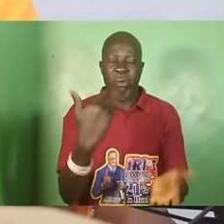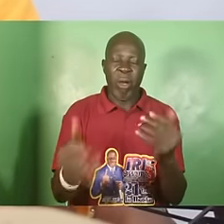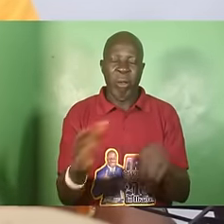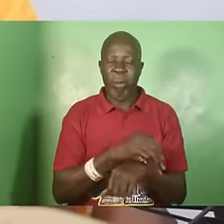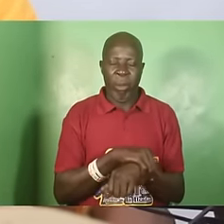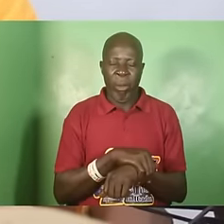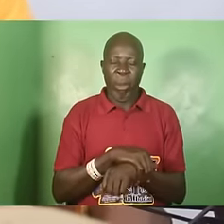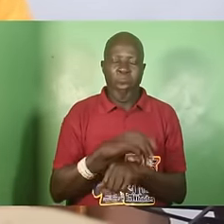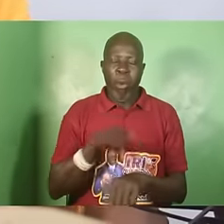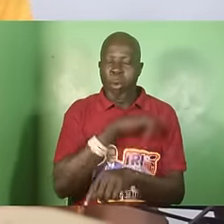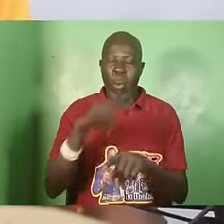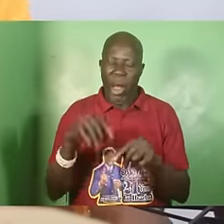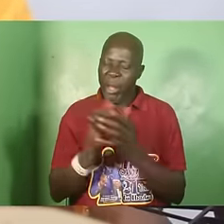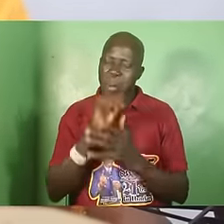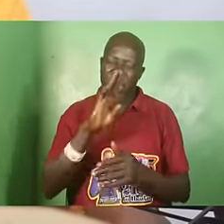Got bonds. About